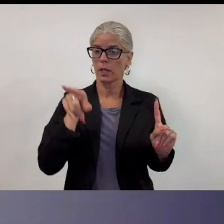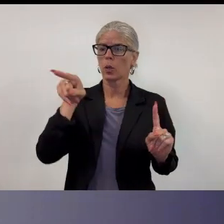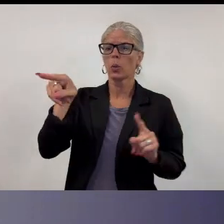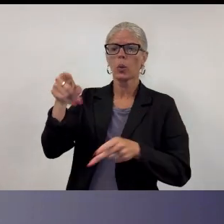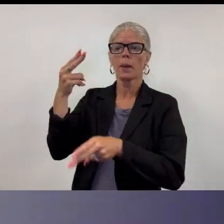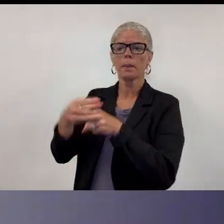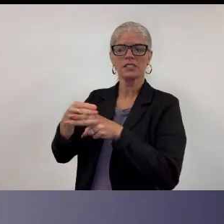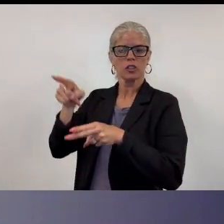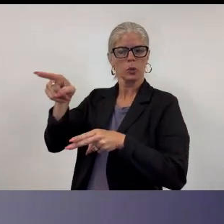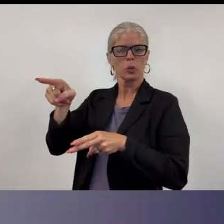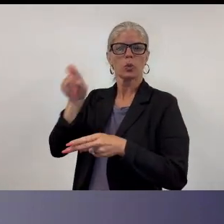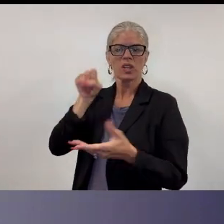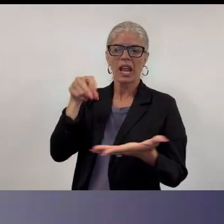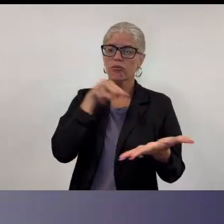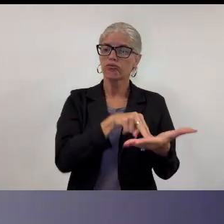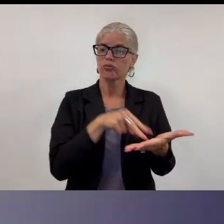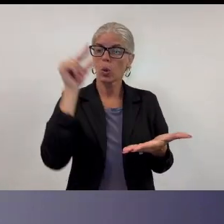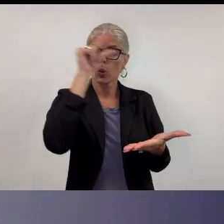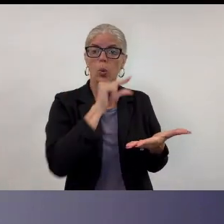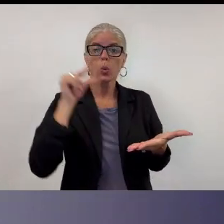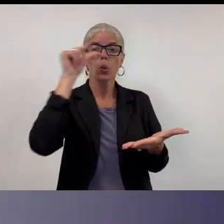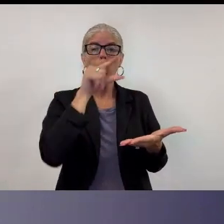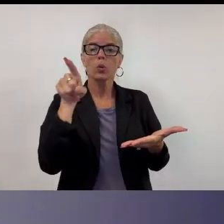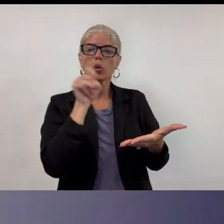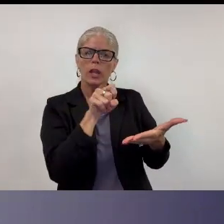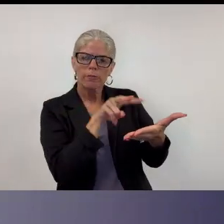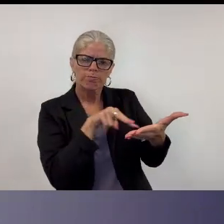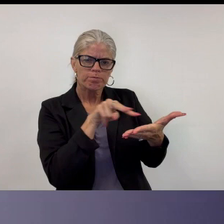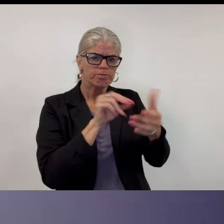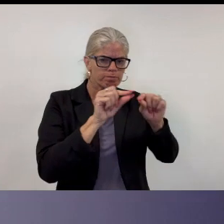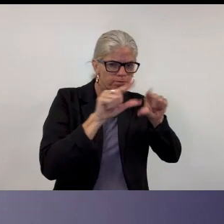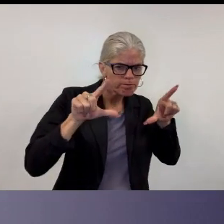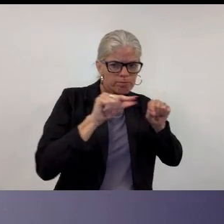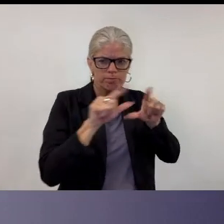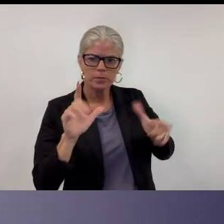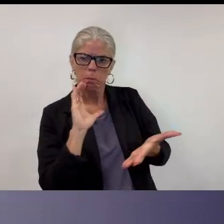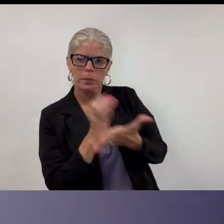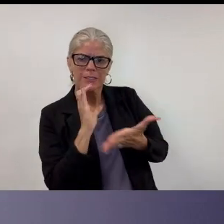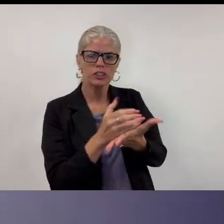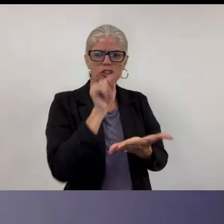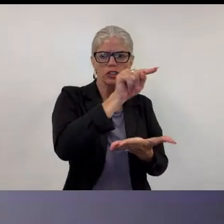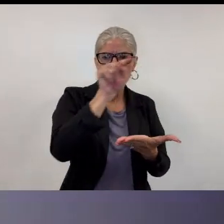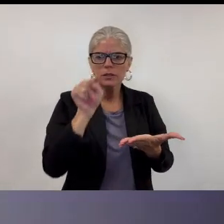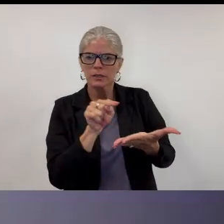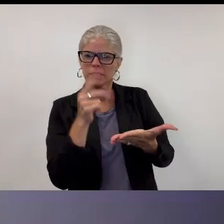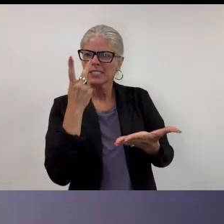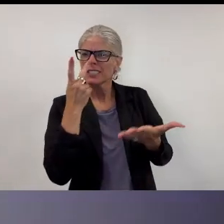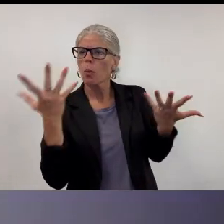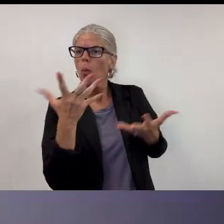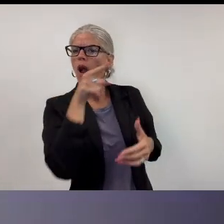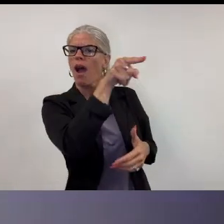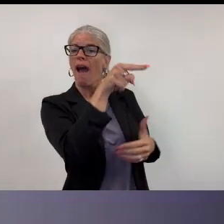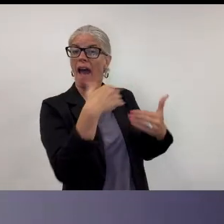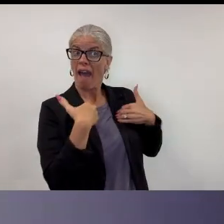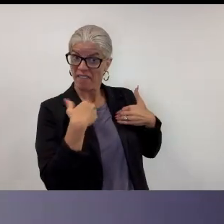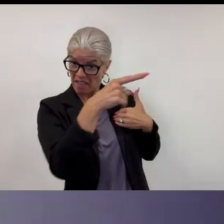in, you had mentioned about you can go on Google and you can look at pictures of places so you can kind of see what the access